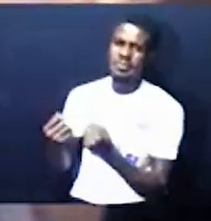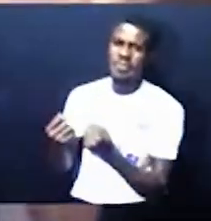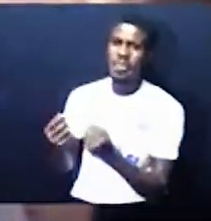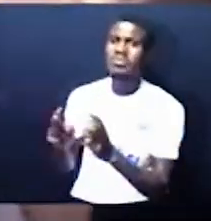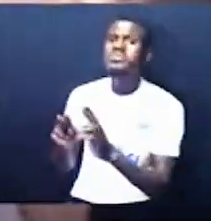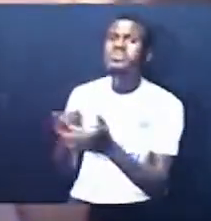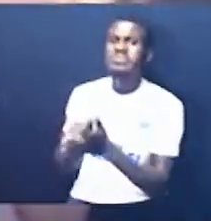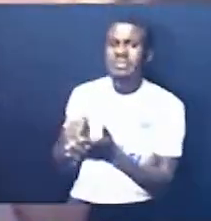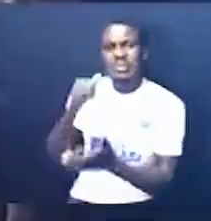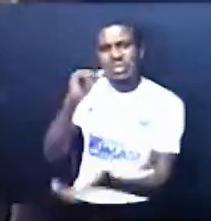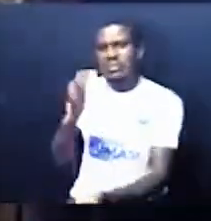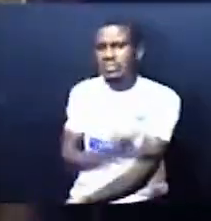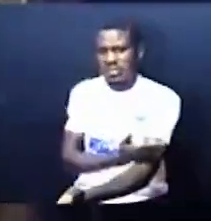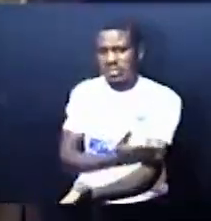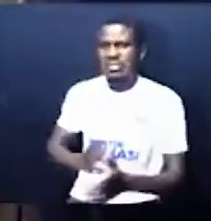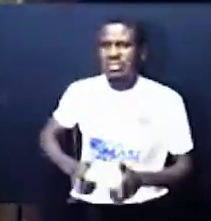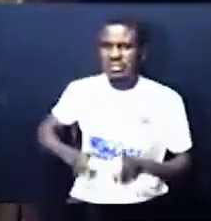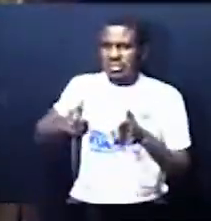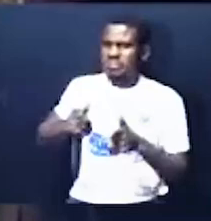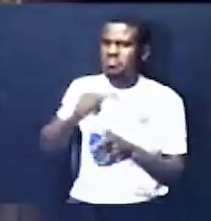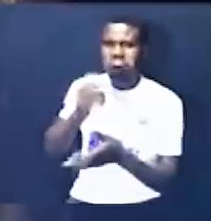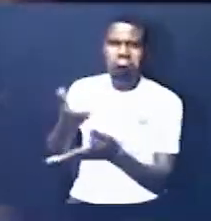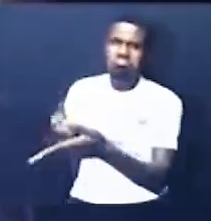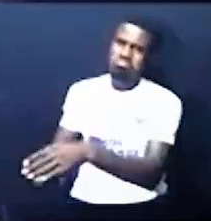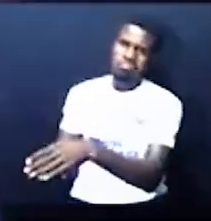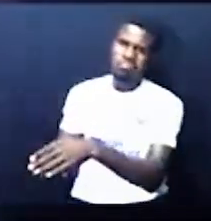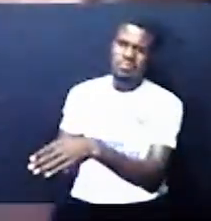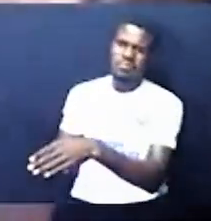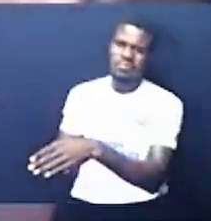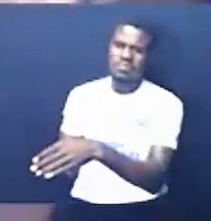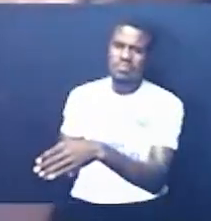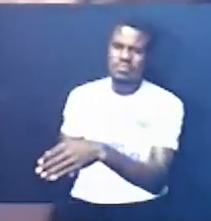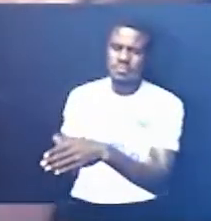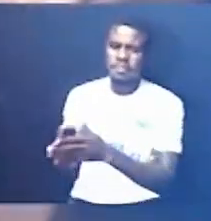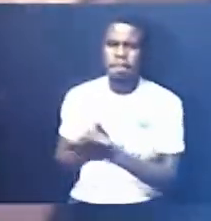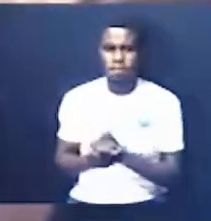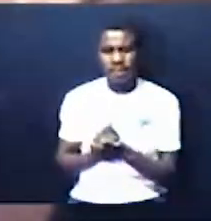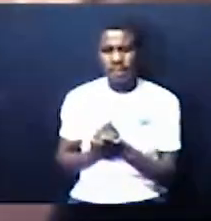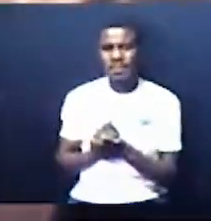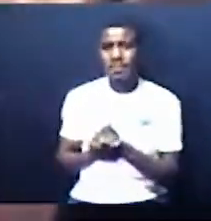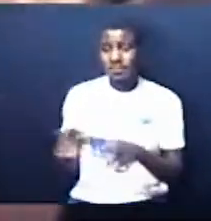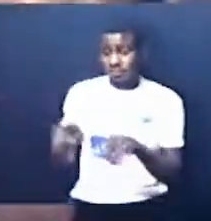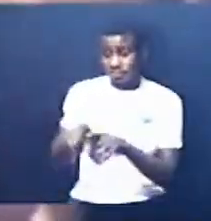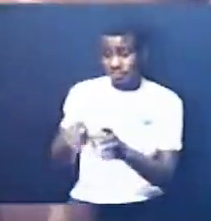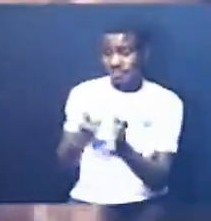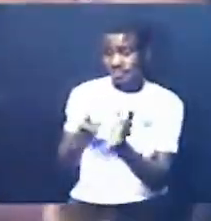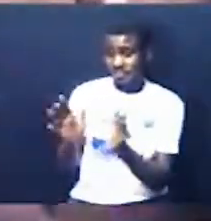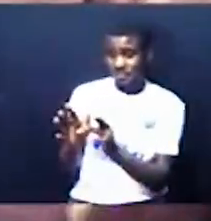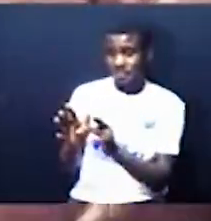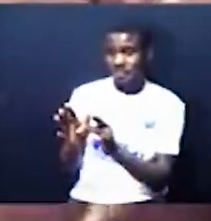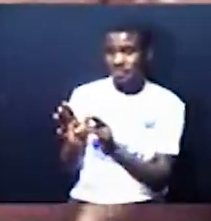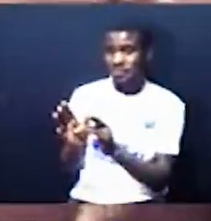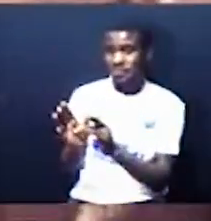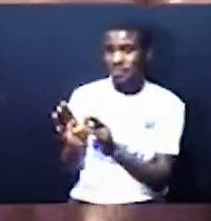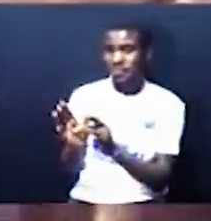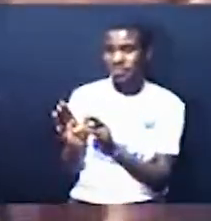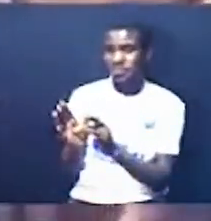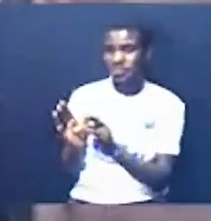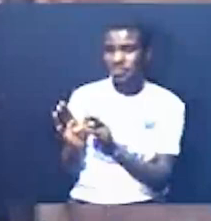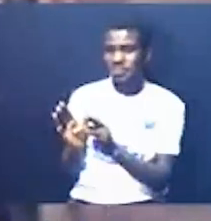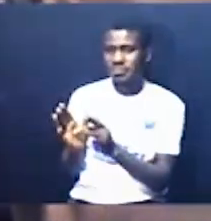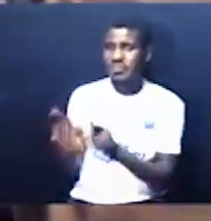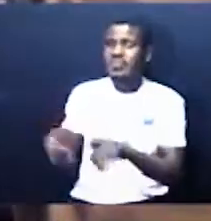she will live and not die. Now, while Jesus was on his way to go